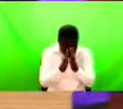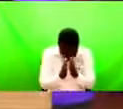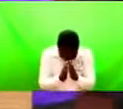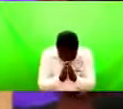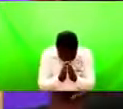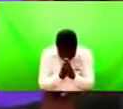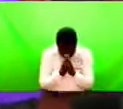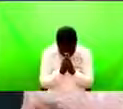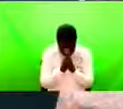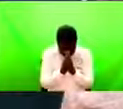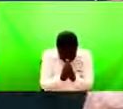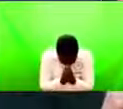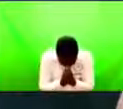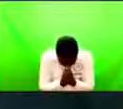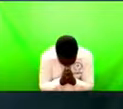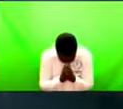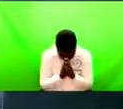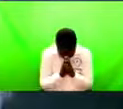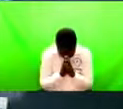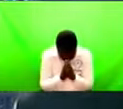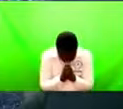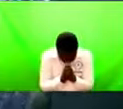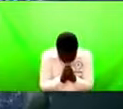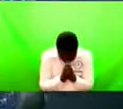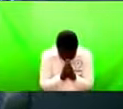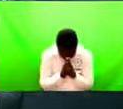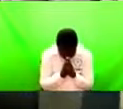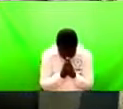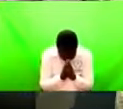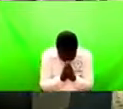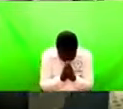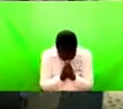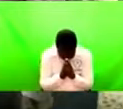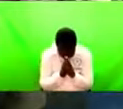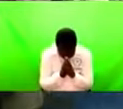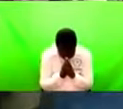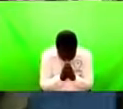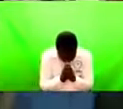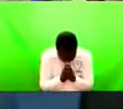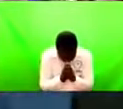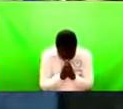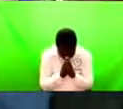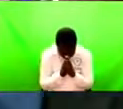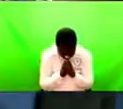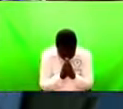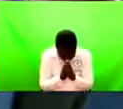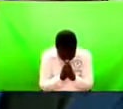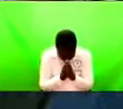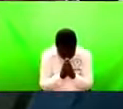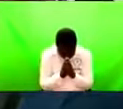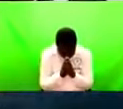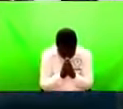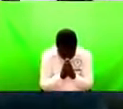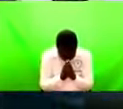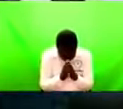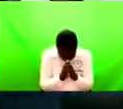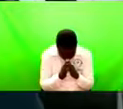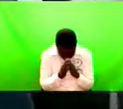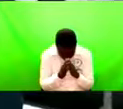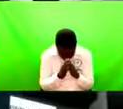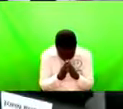Orokondo. Indeli ale siri andali kanda. Dondo robo polo kondoli. Ni andale siri